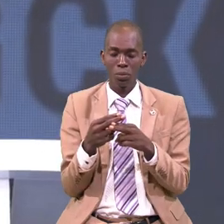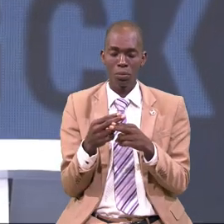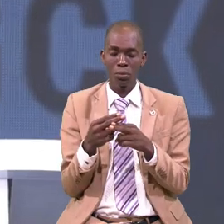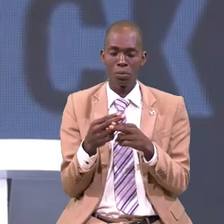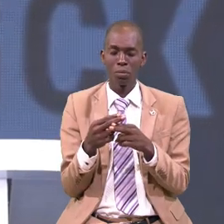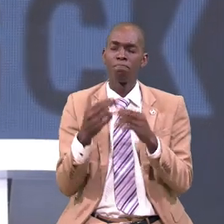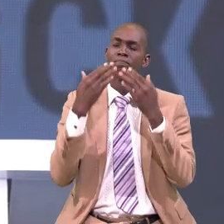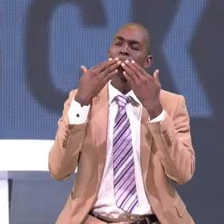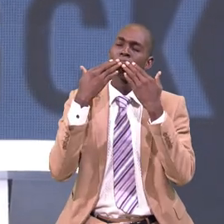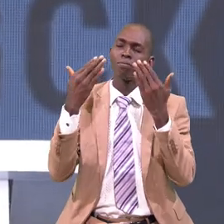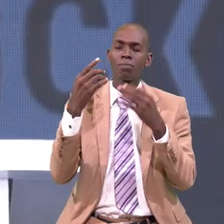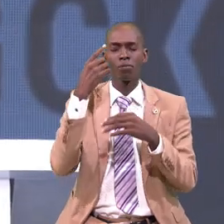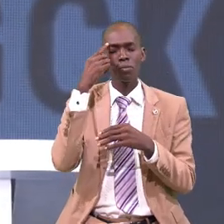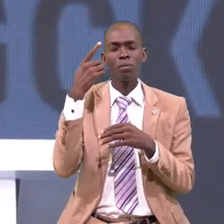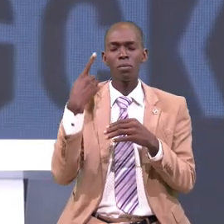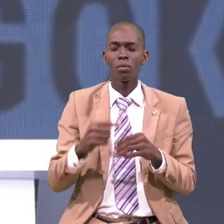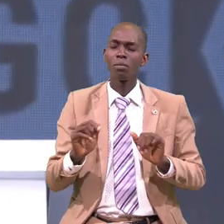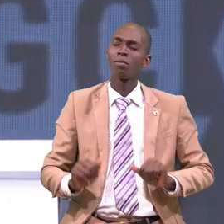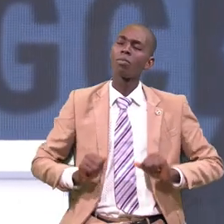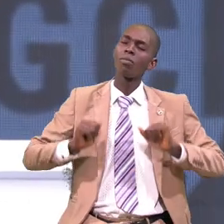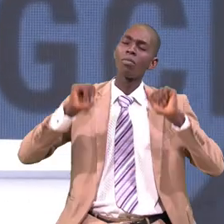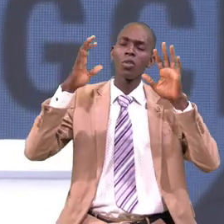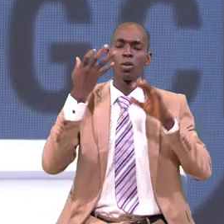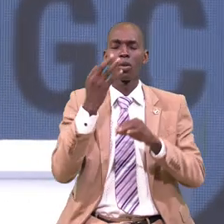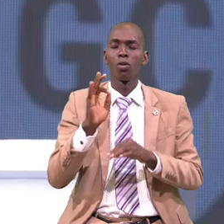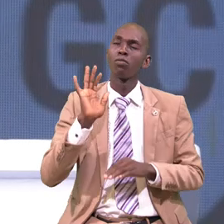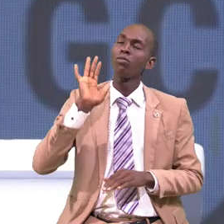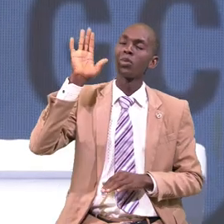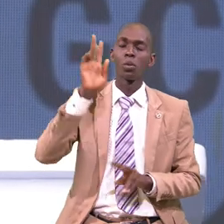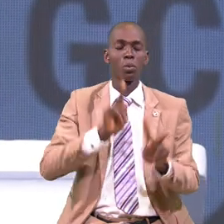Thank you for the commitment, consecration of your people.